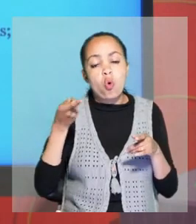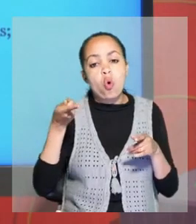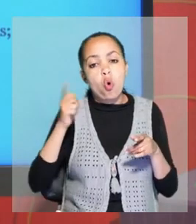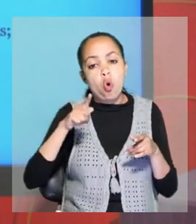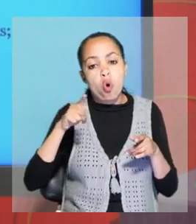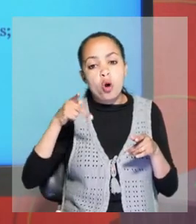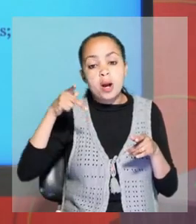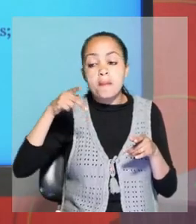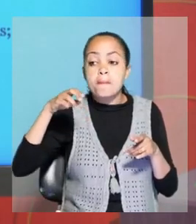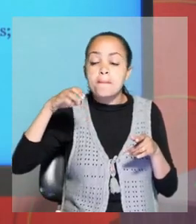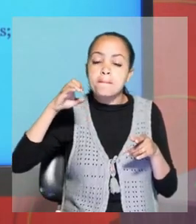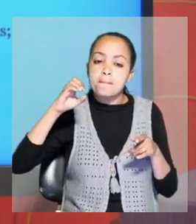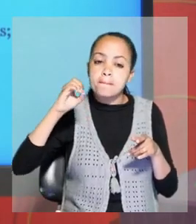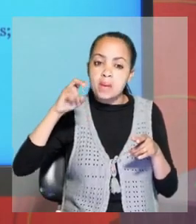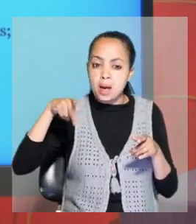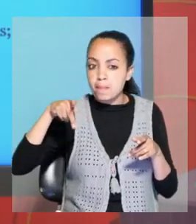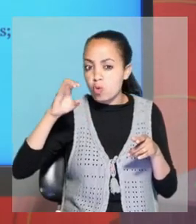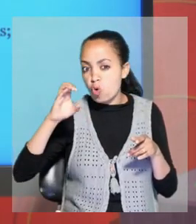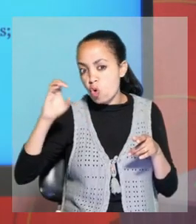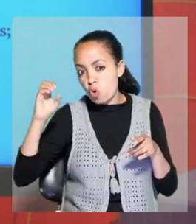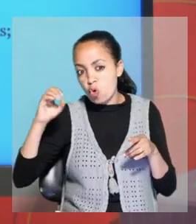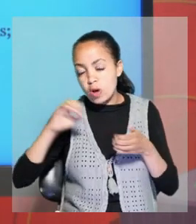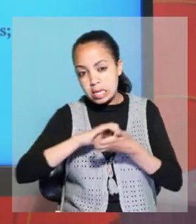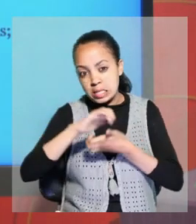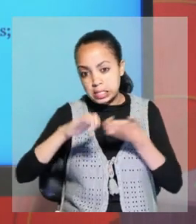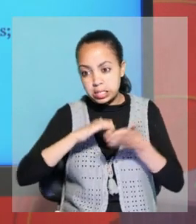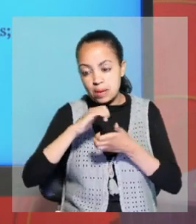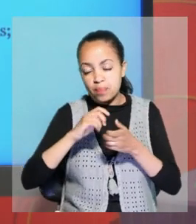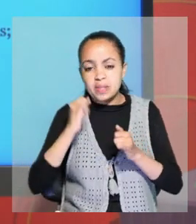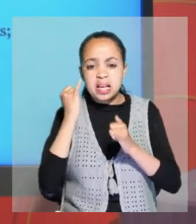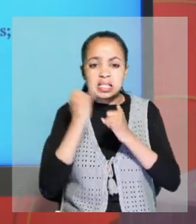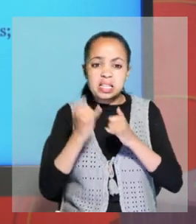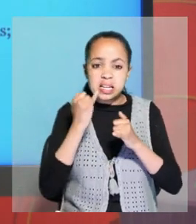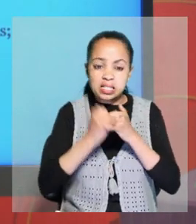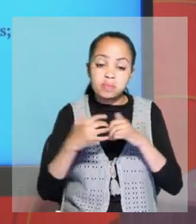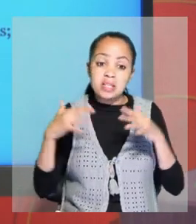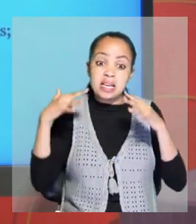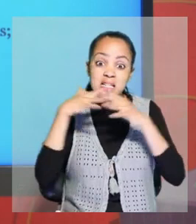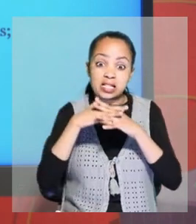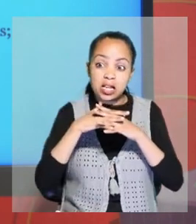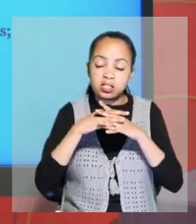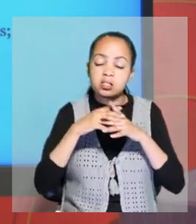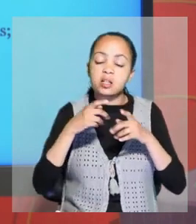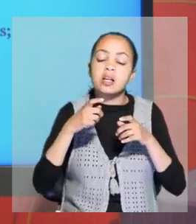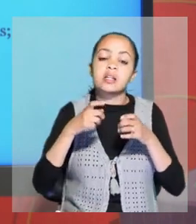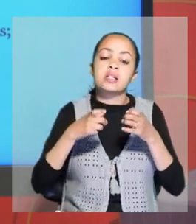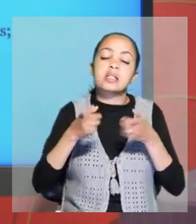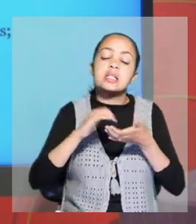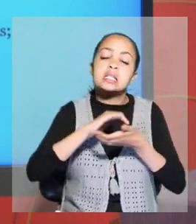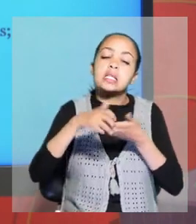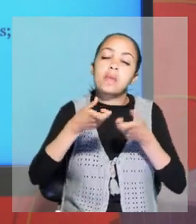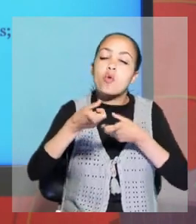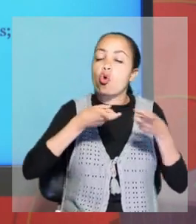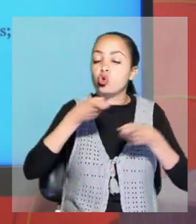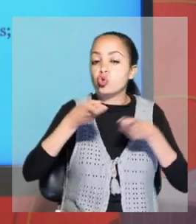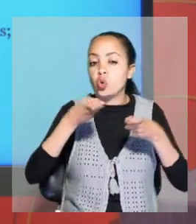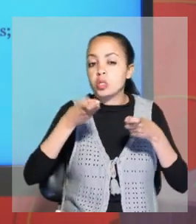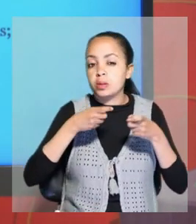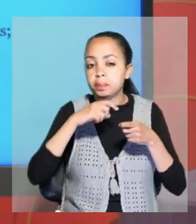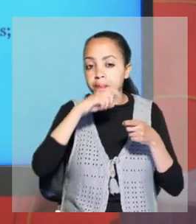or PEP coenzyme. As a result, the reaction is an enzyme controlled. So, let's